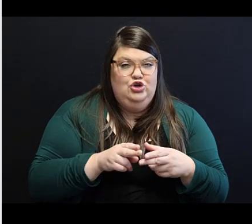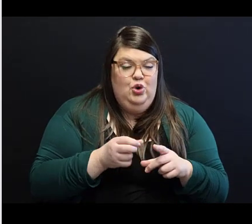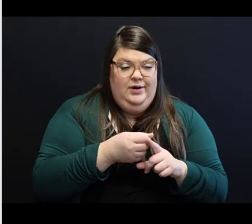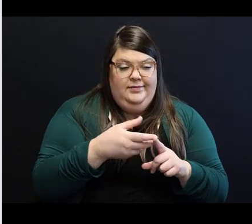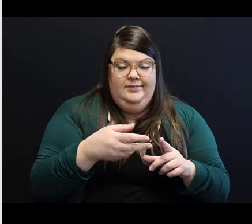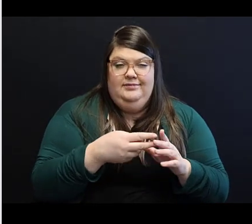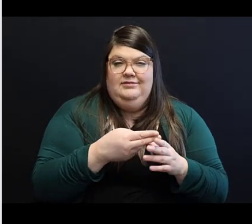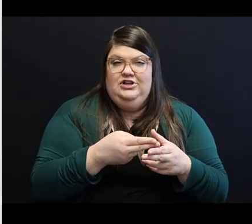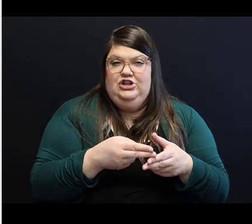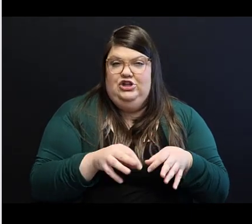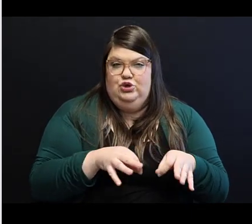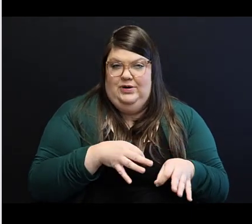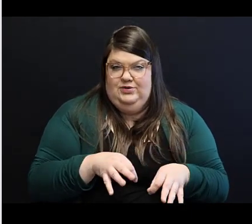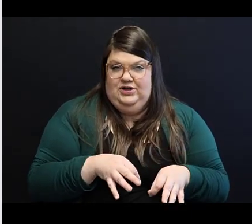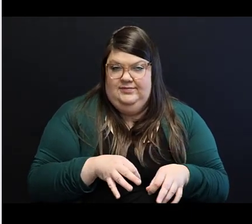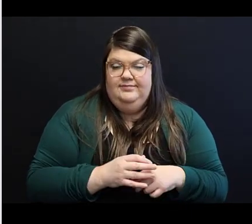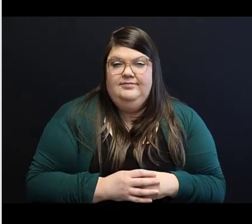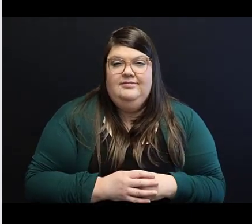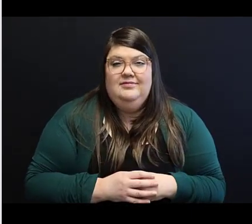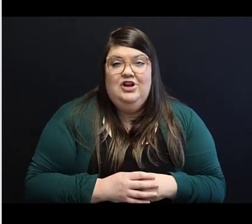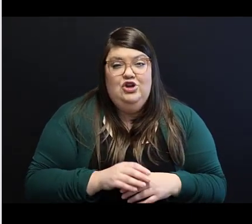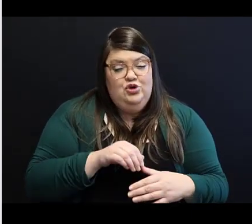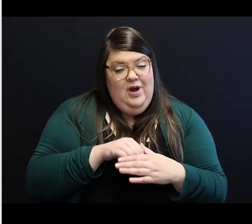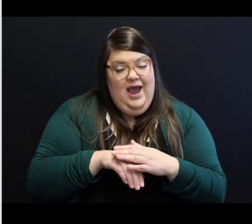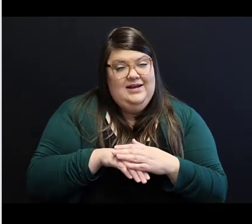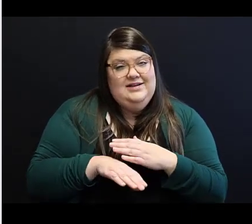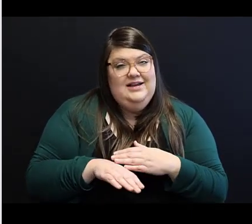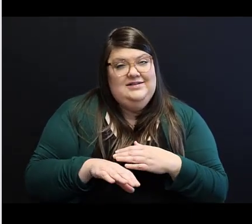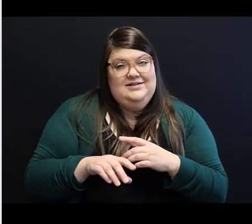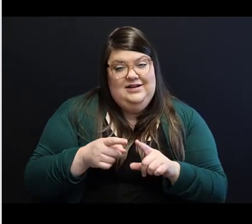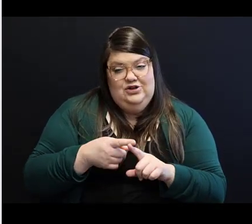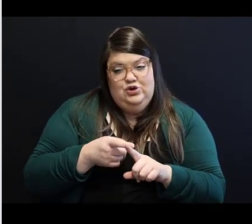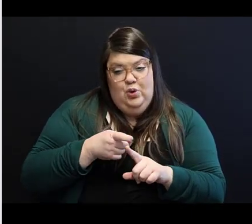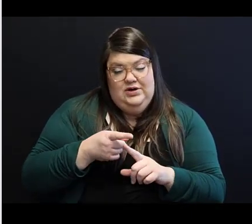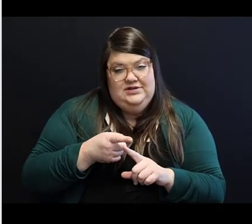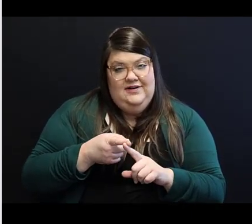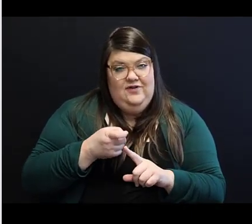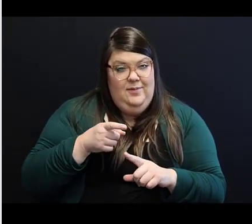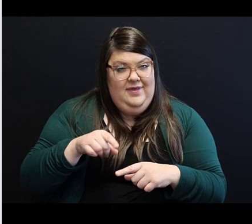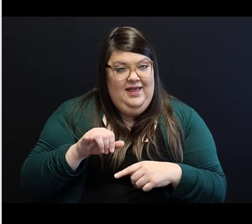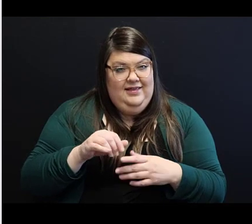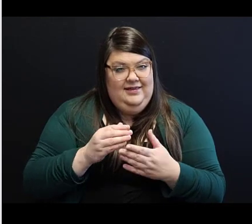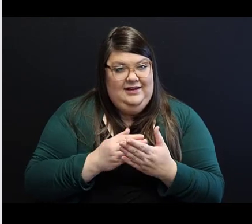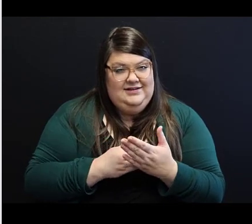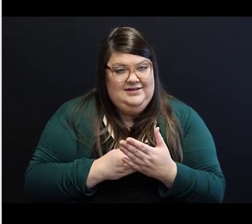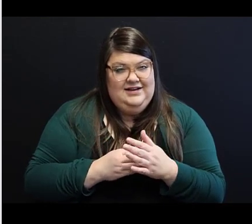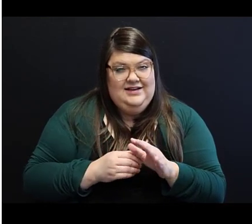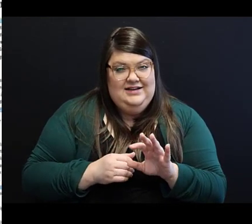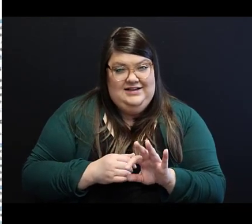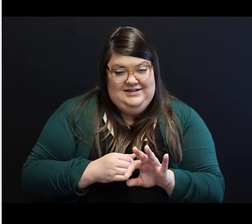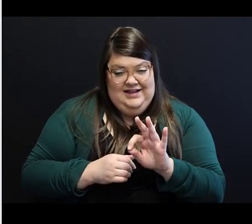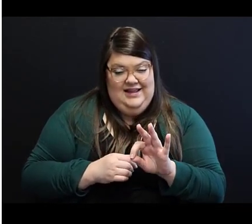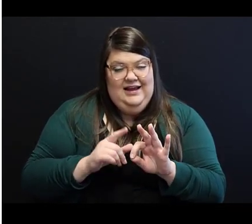To access a material or resource from the list, select the link to the material or resource of interest.